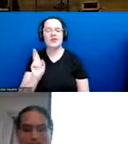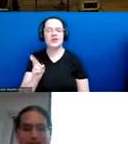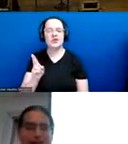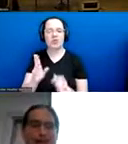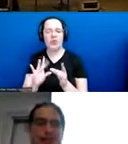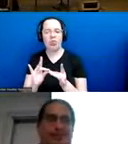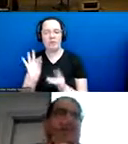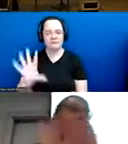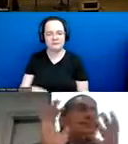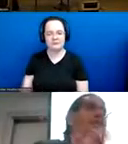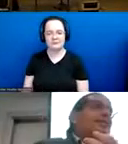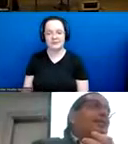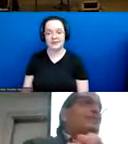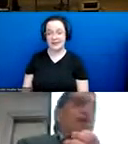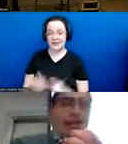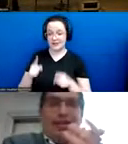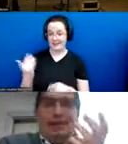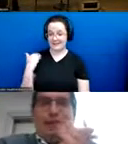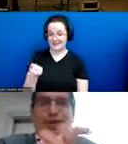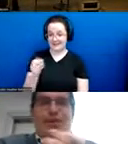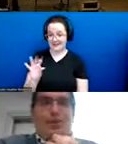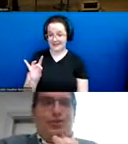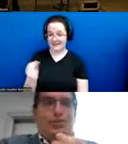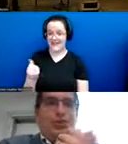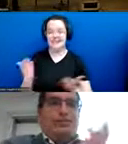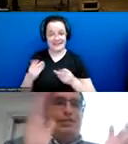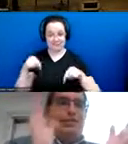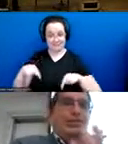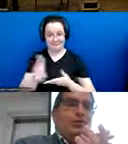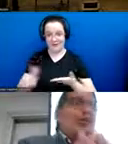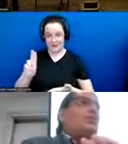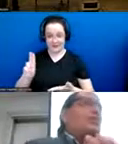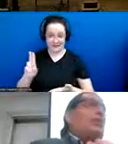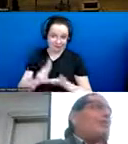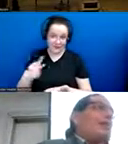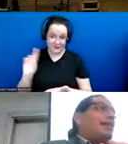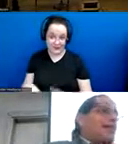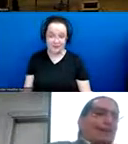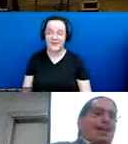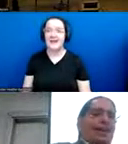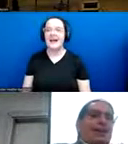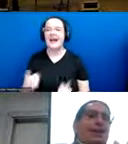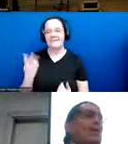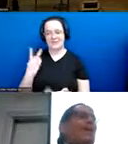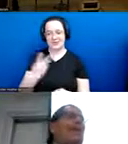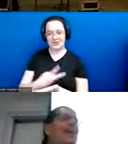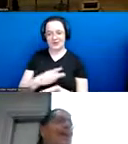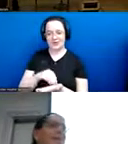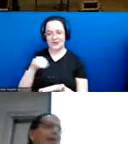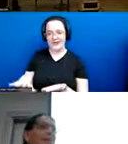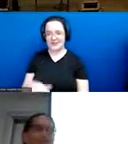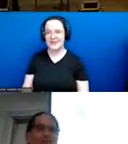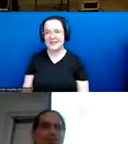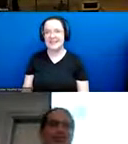I guess in the 1980s, here in this very university, right? 2 grad students and Hong and Oh,